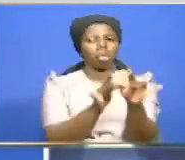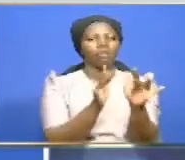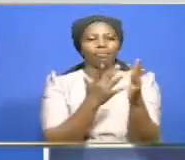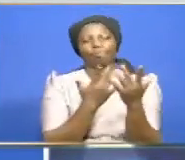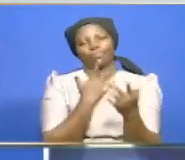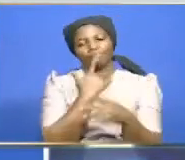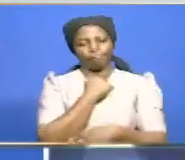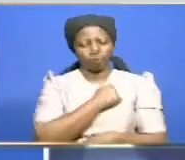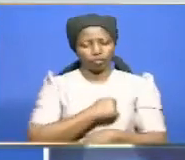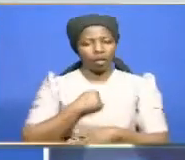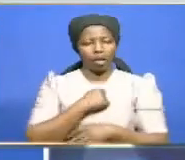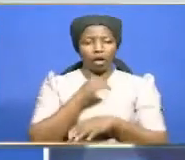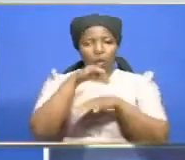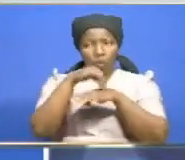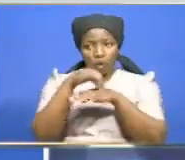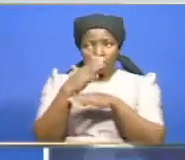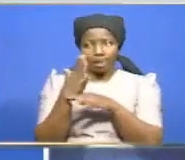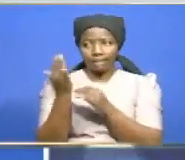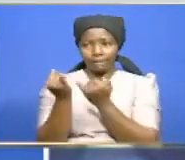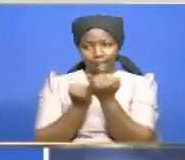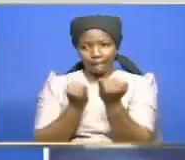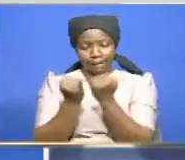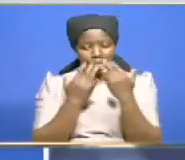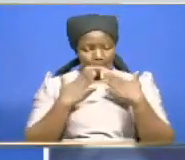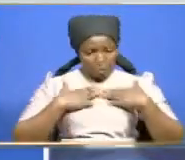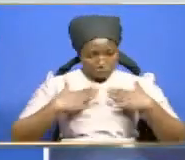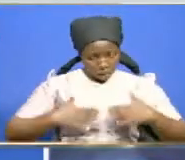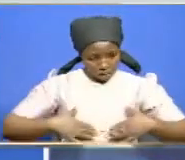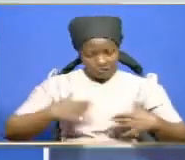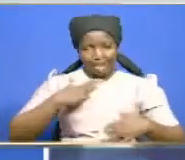mwili wa hayati Dr. John Pombe Magufuli